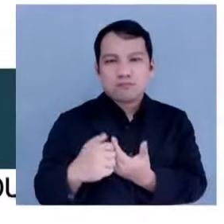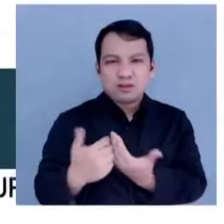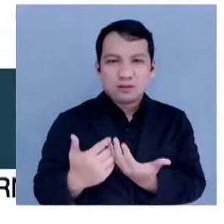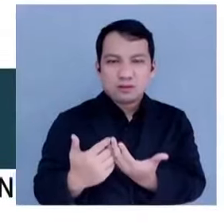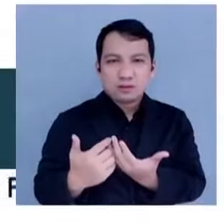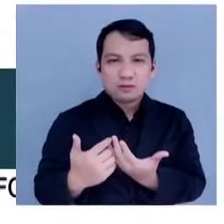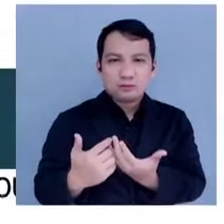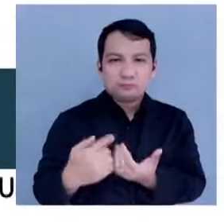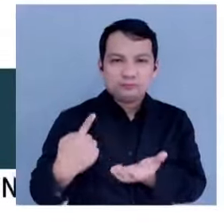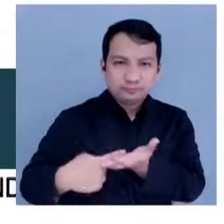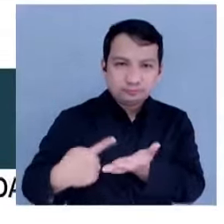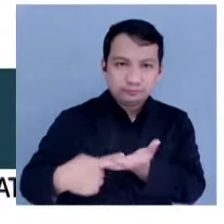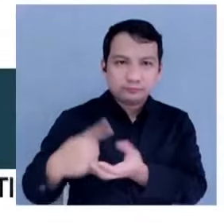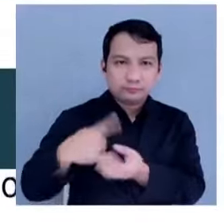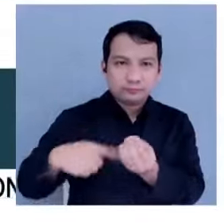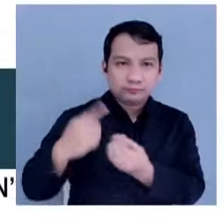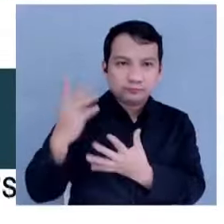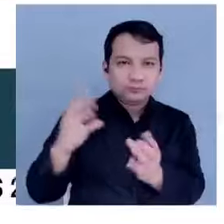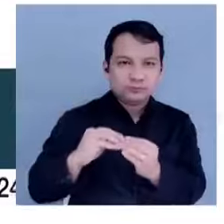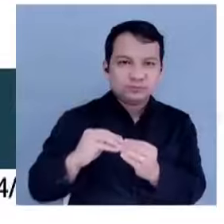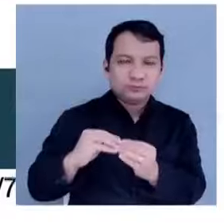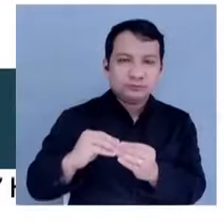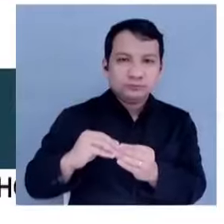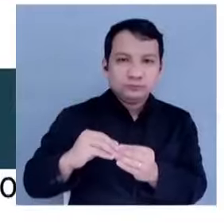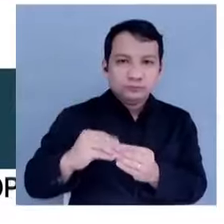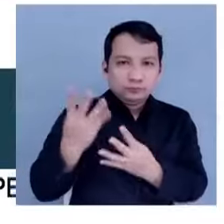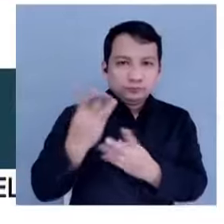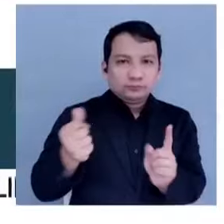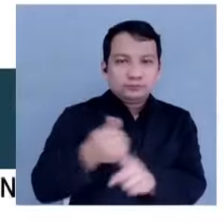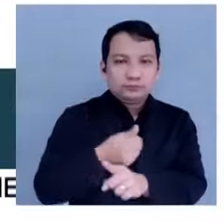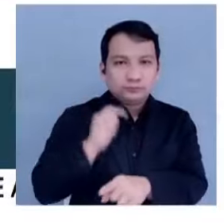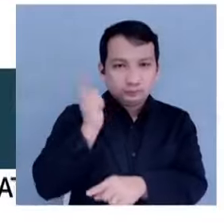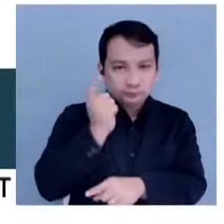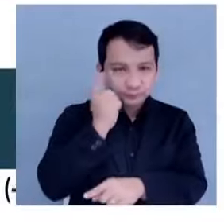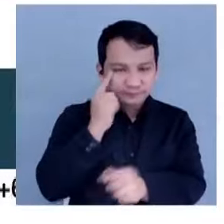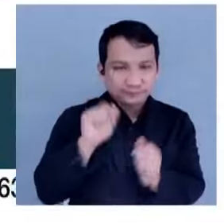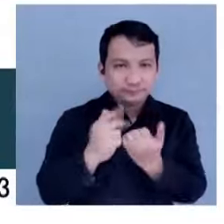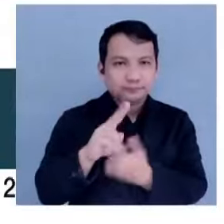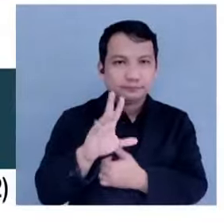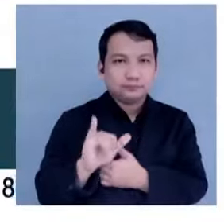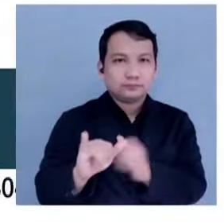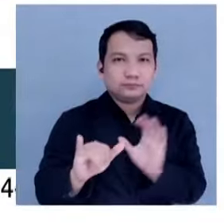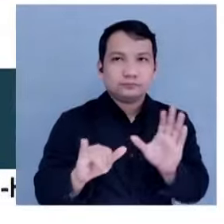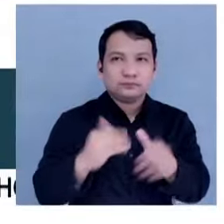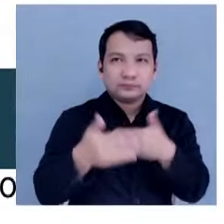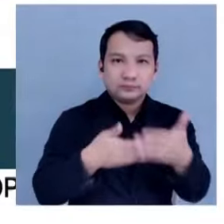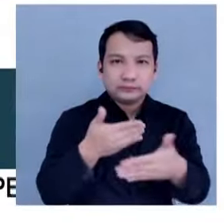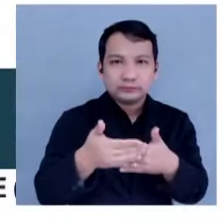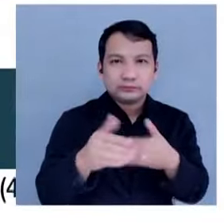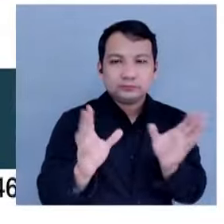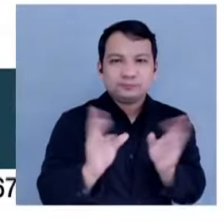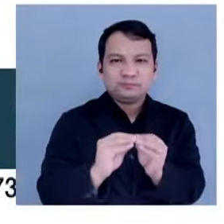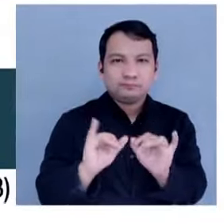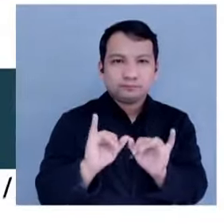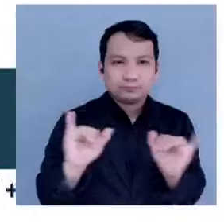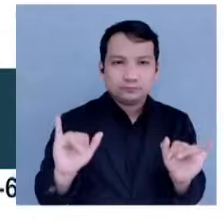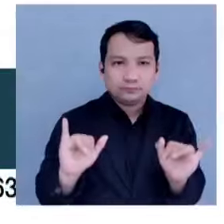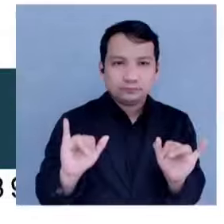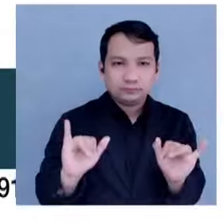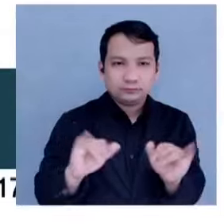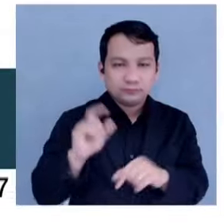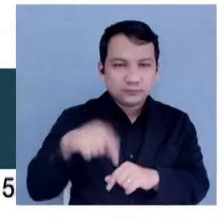disruption or the distortion of government agencies and government processes tulad ng dapat regular